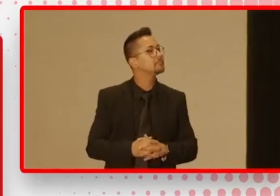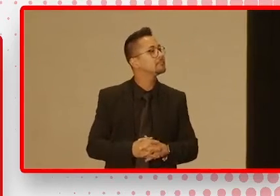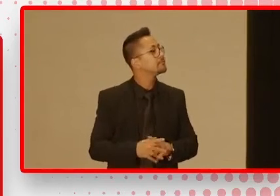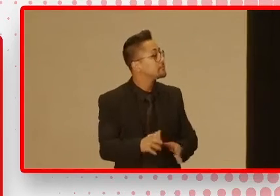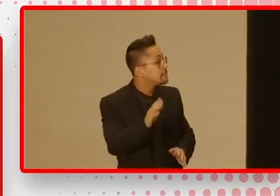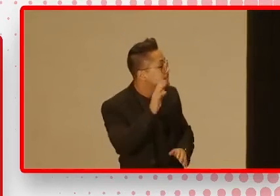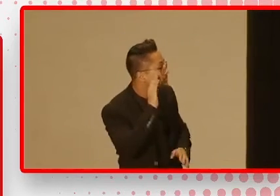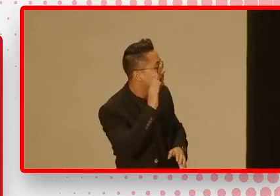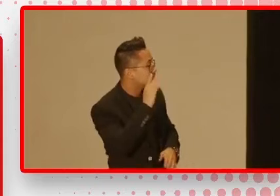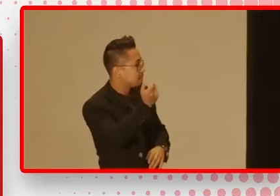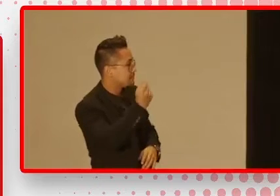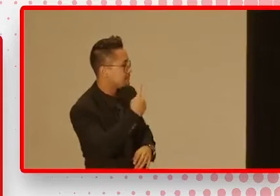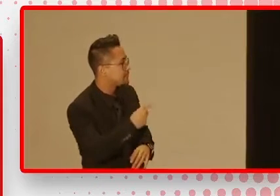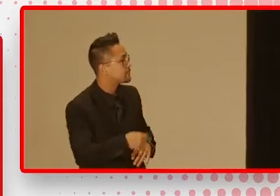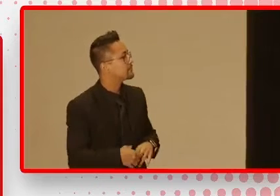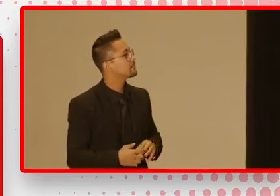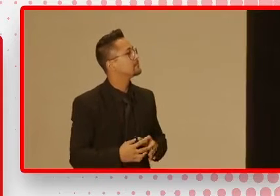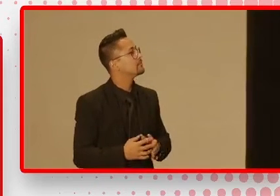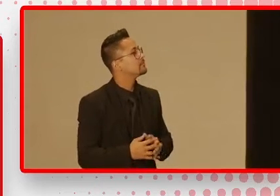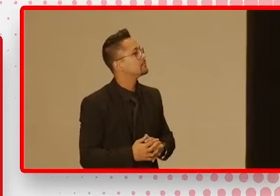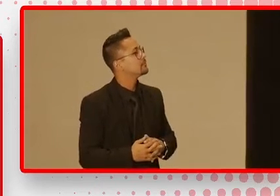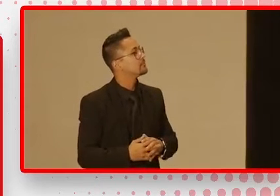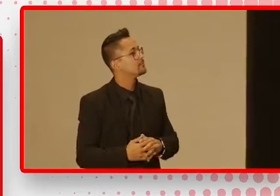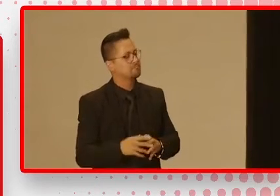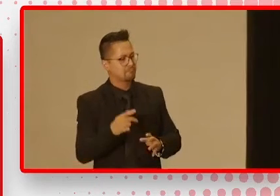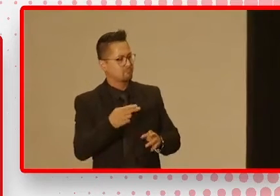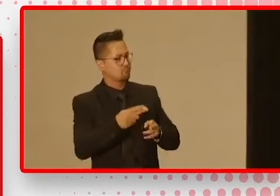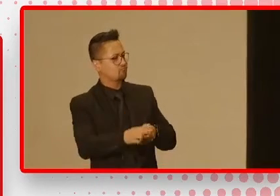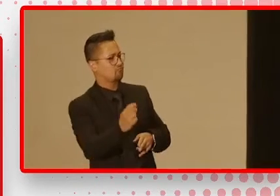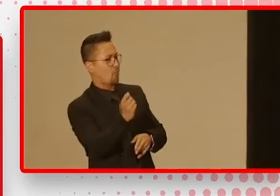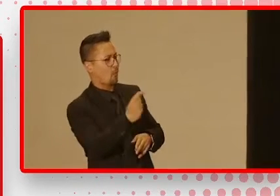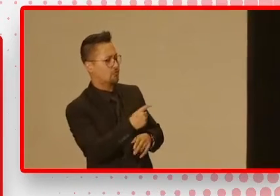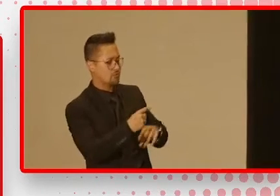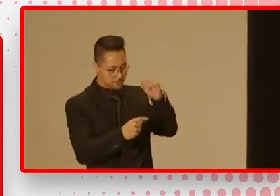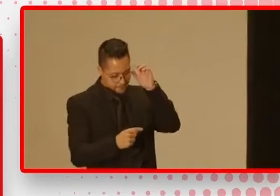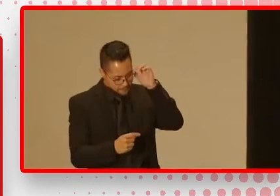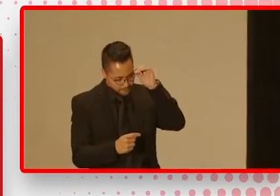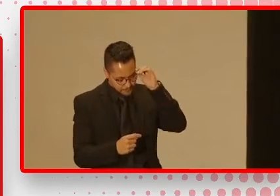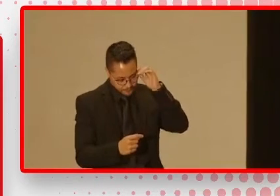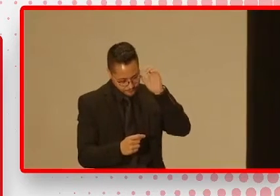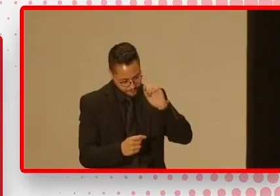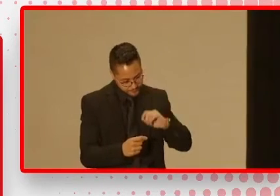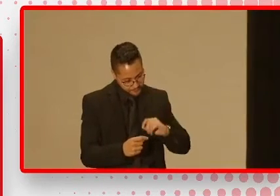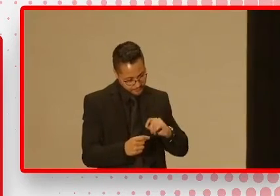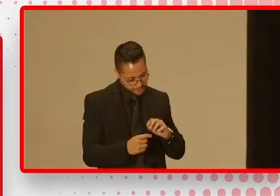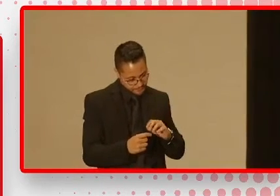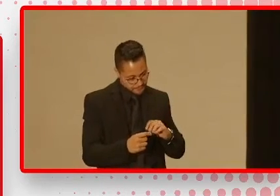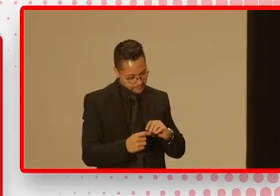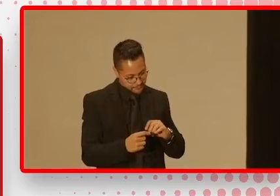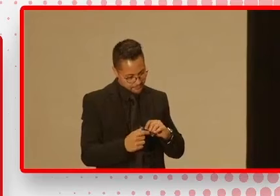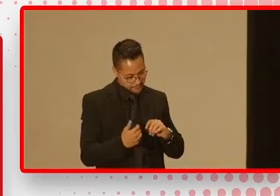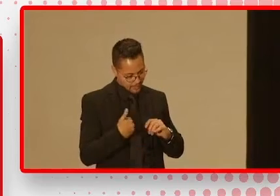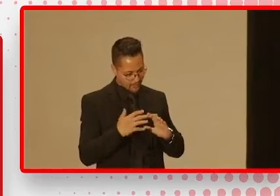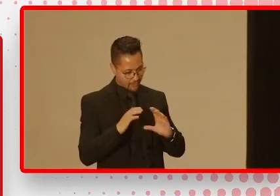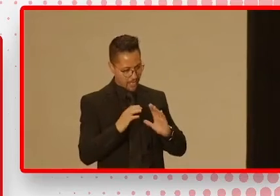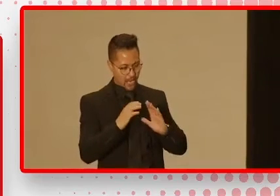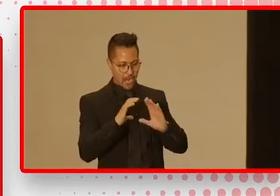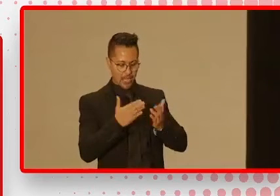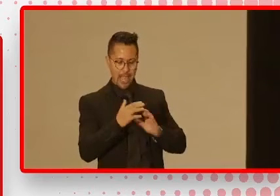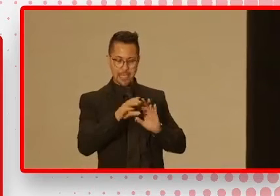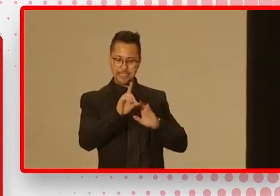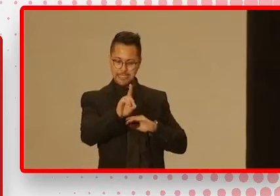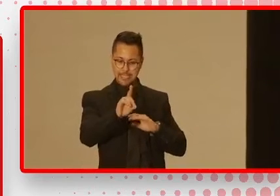Hello. Hi. I just have a quick question. It's I have a Class D security license for the